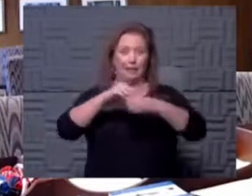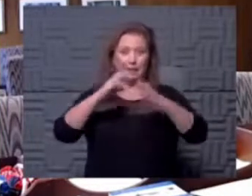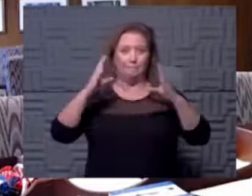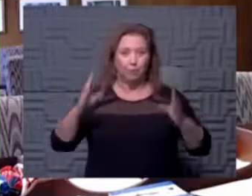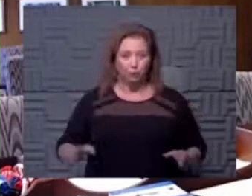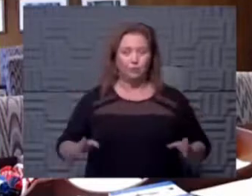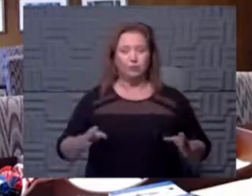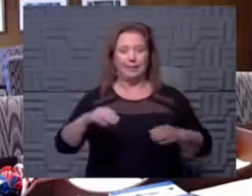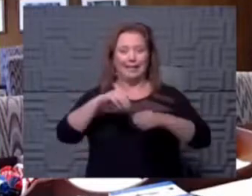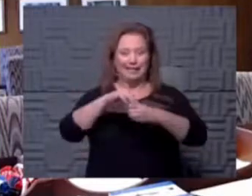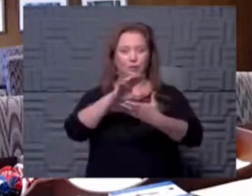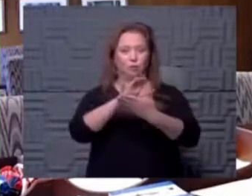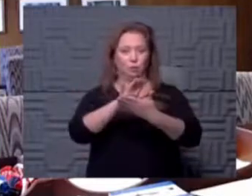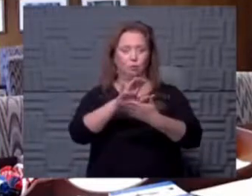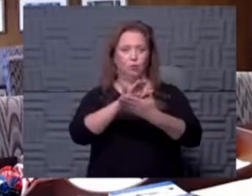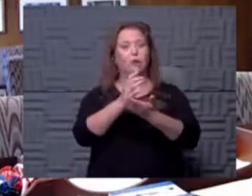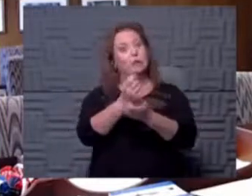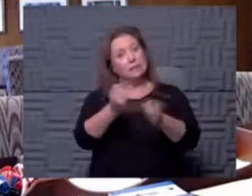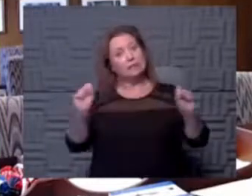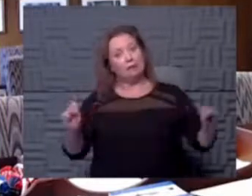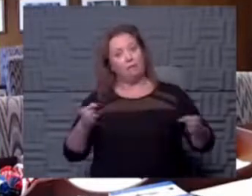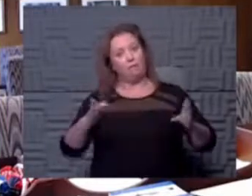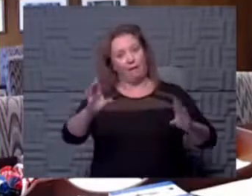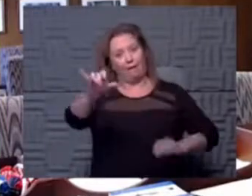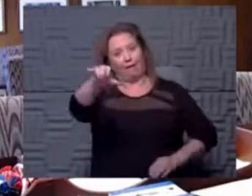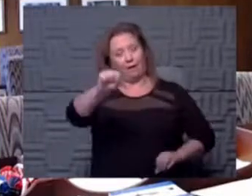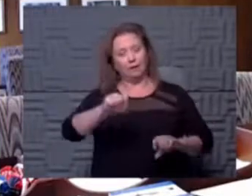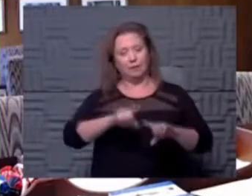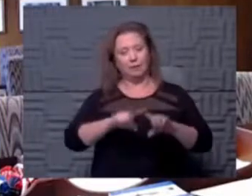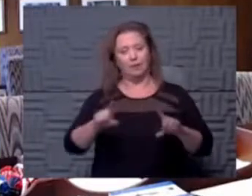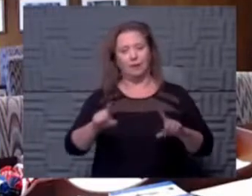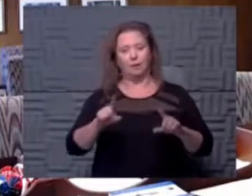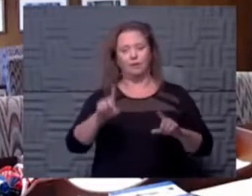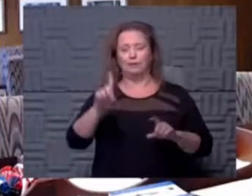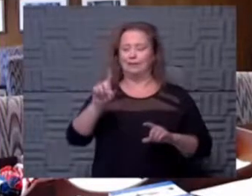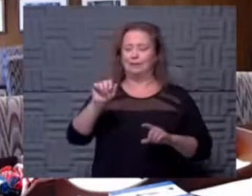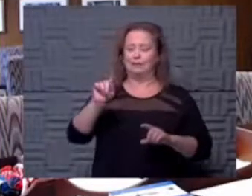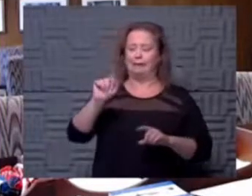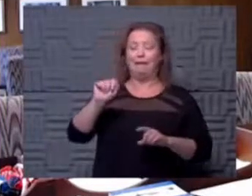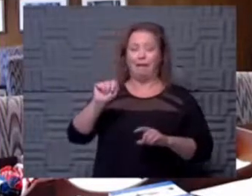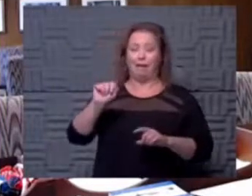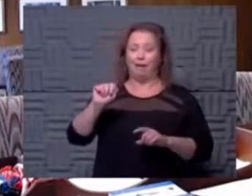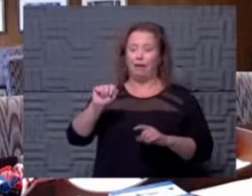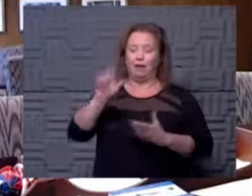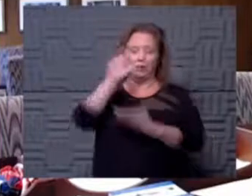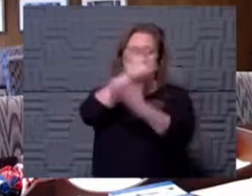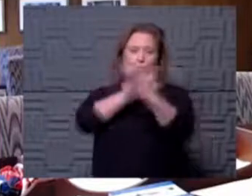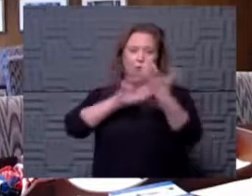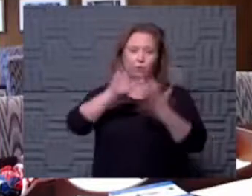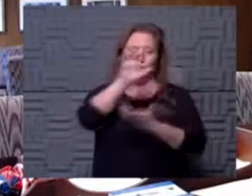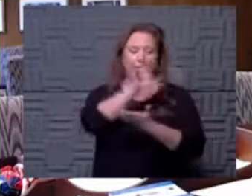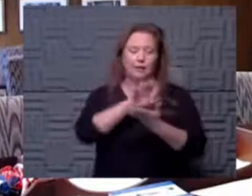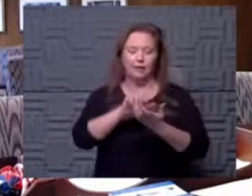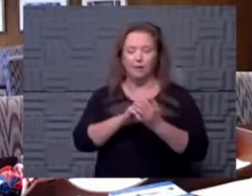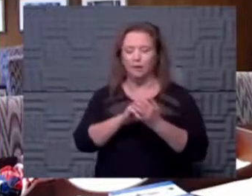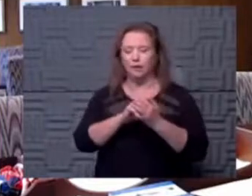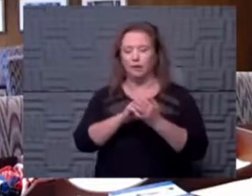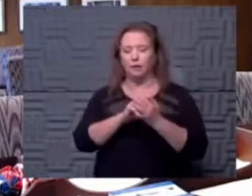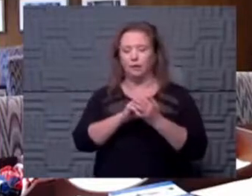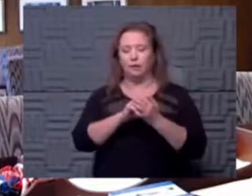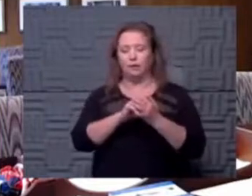but we want them in school. And there's a lot of data out. I mean, it's confusing, I think,